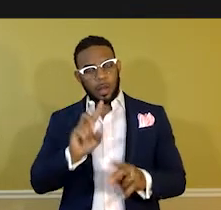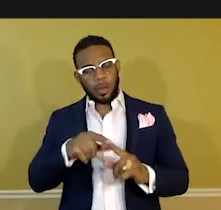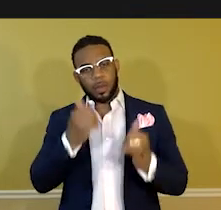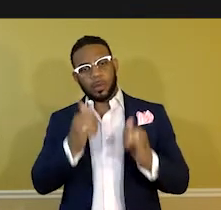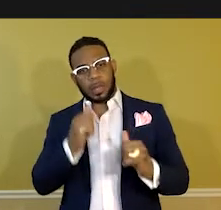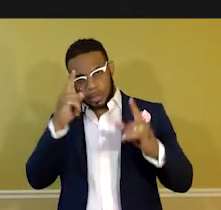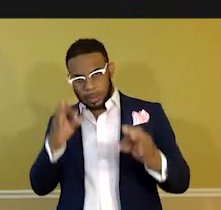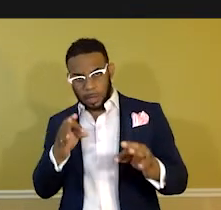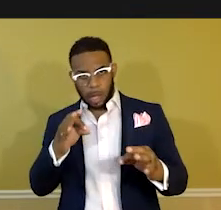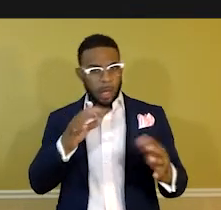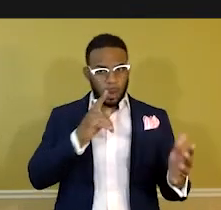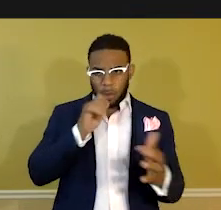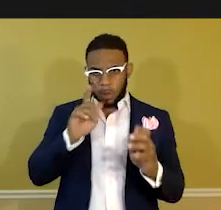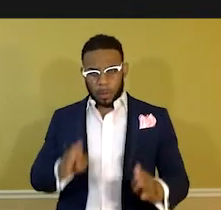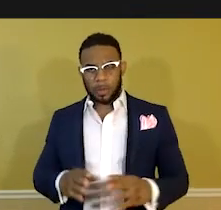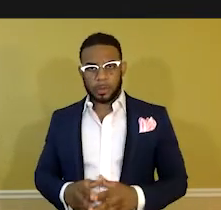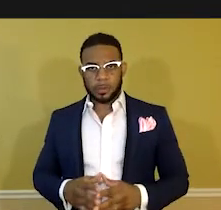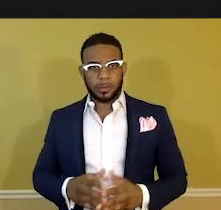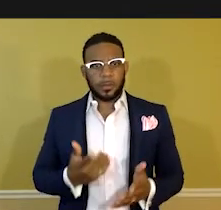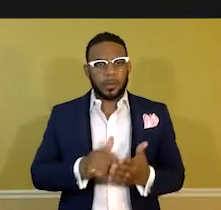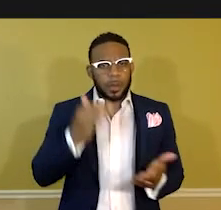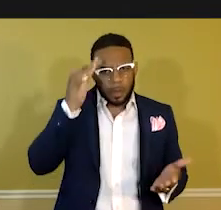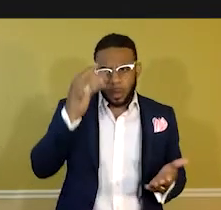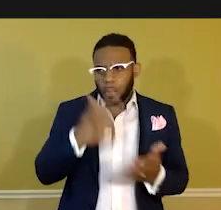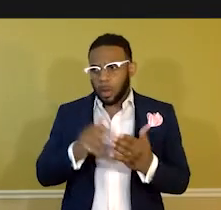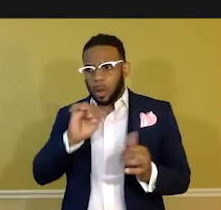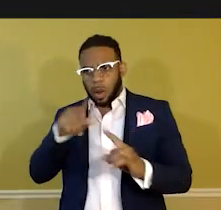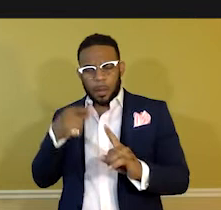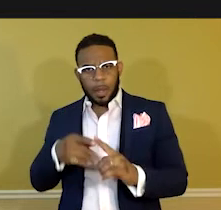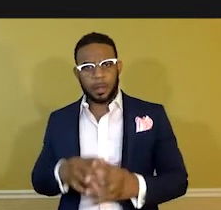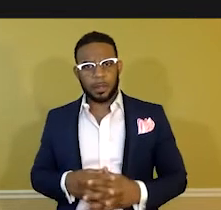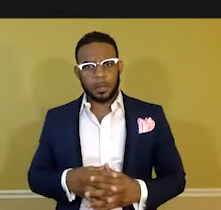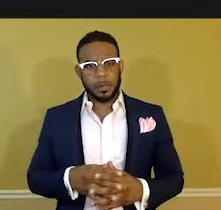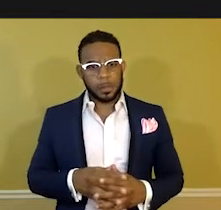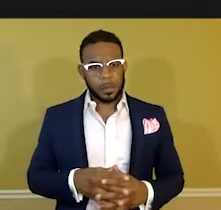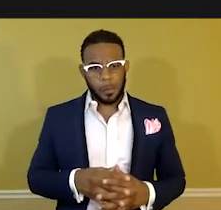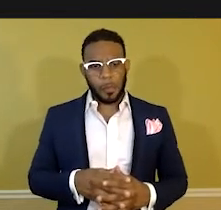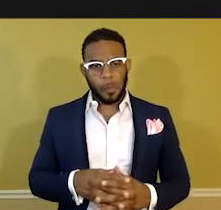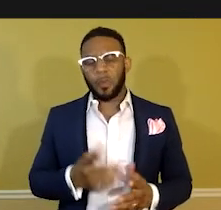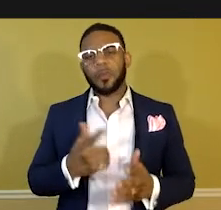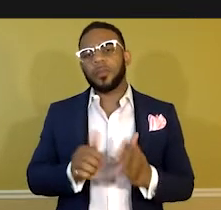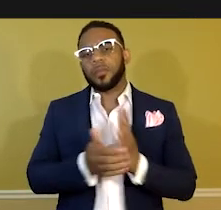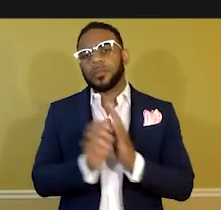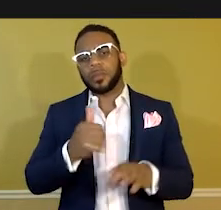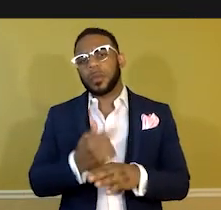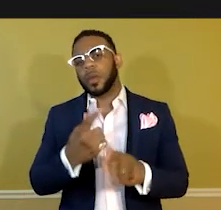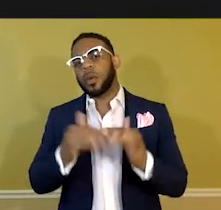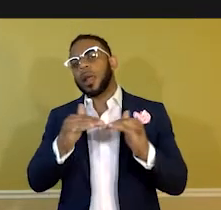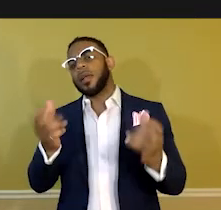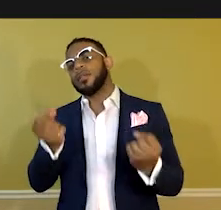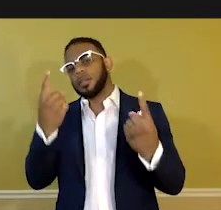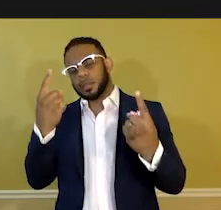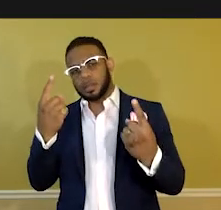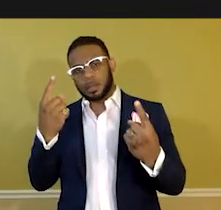when they're trying to decide, okay, who is this person? You know, what do they know? What are they all about? Um, and you know, what is their skillset? What is their level of